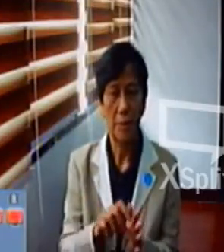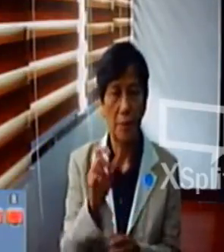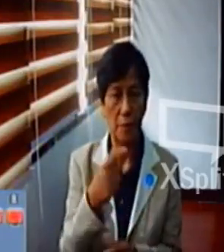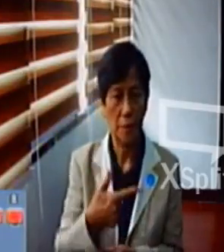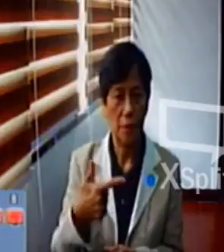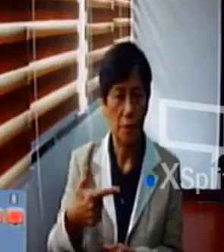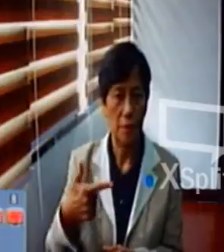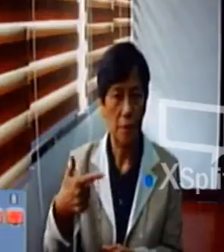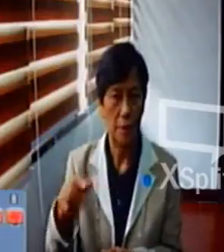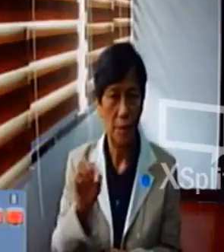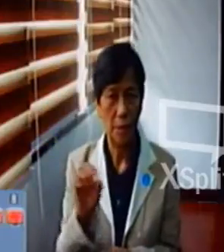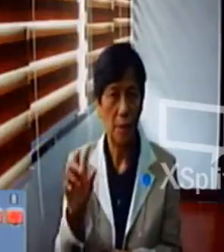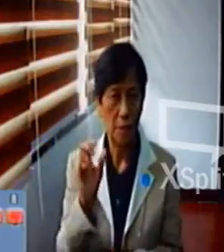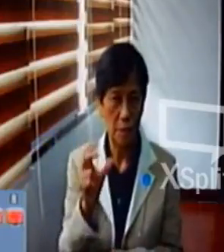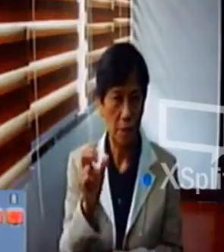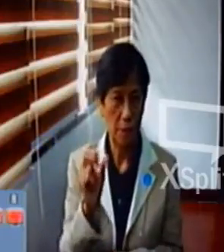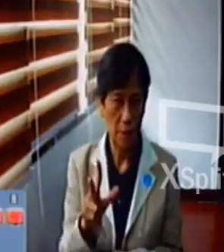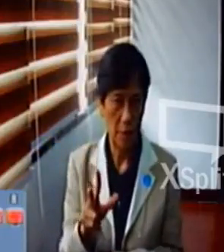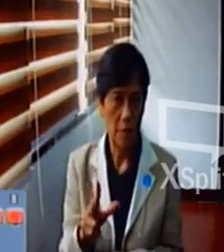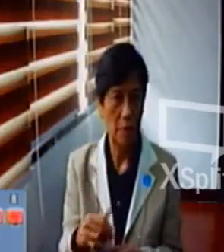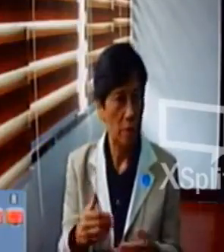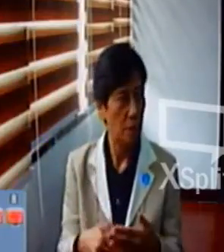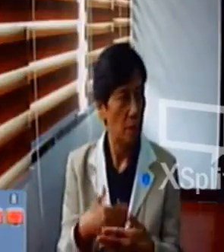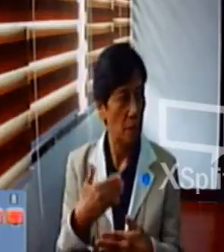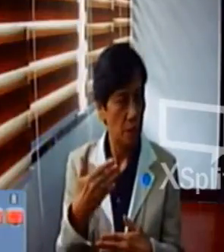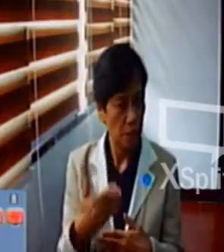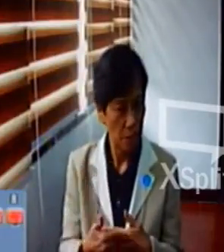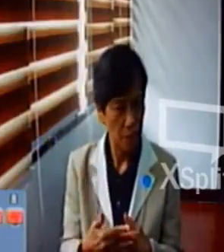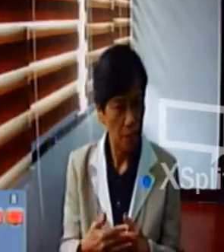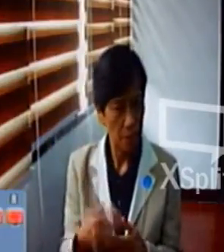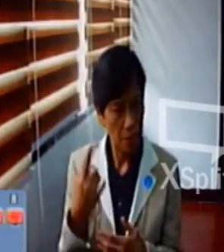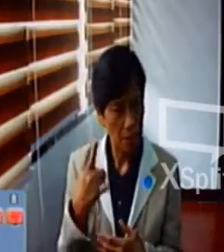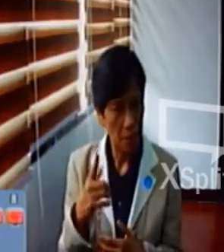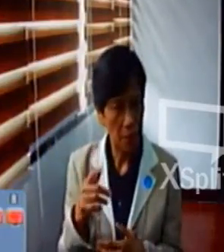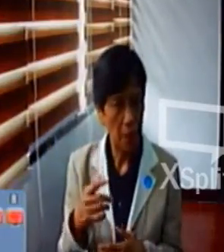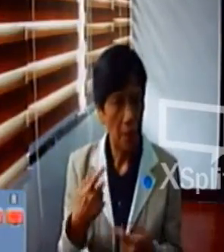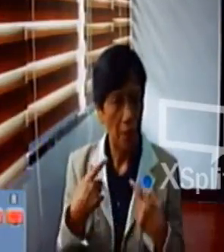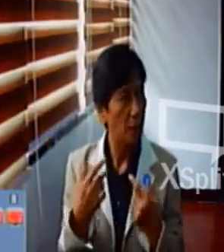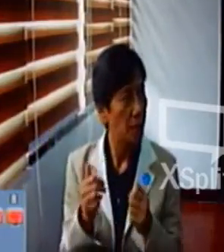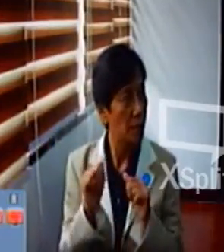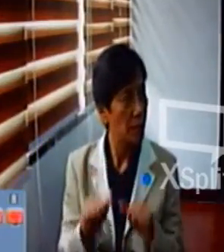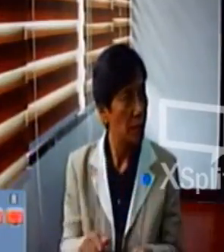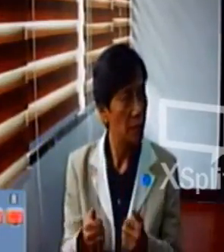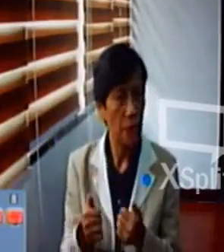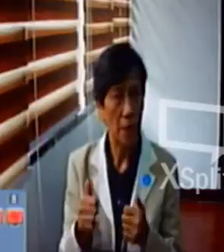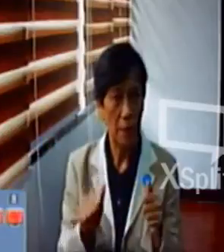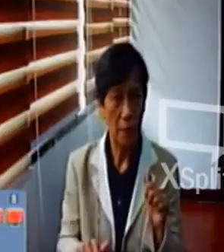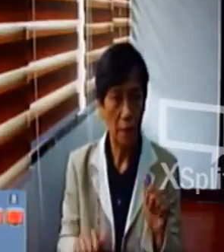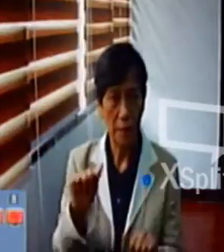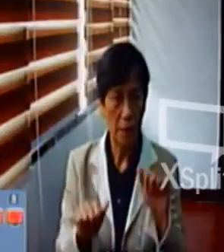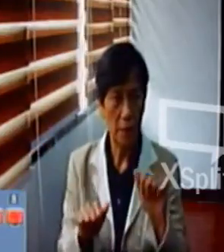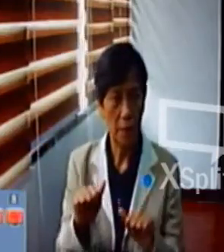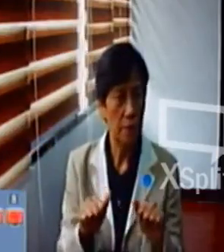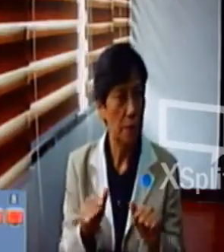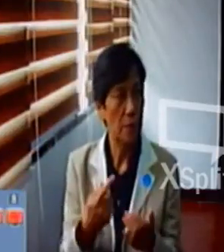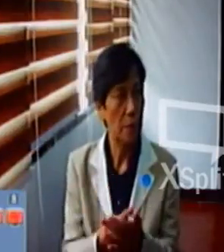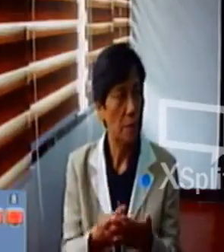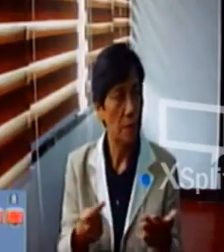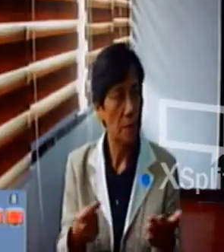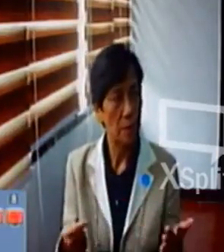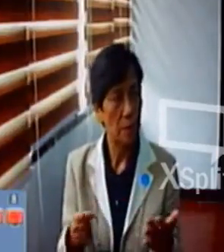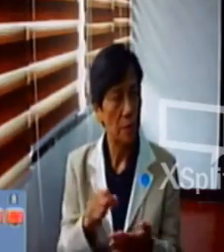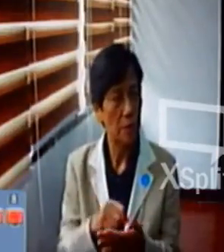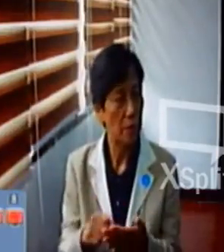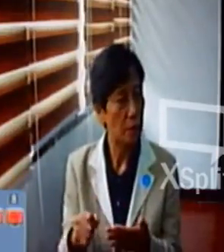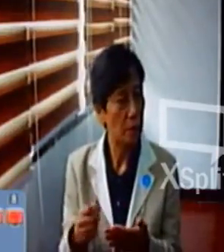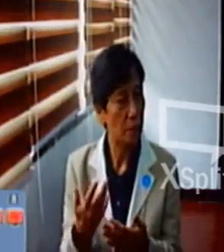GGGG-13. Next is the Fisheries Vulnerability Assessment Tool, authored by Angela Aguila and